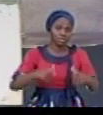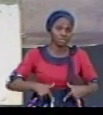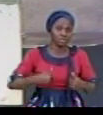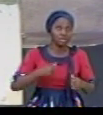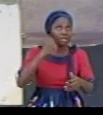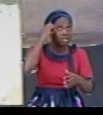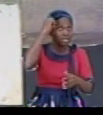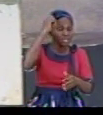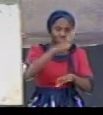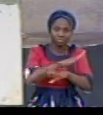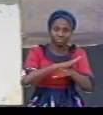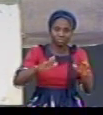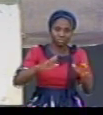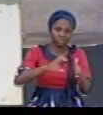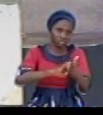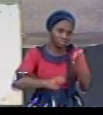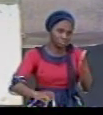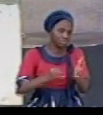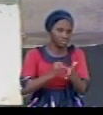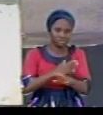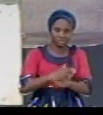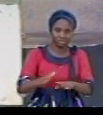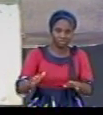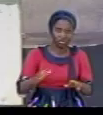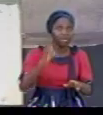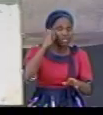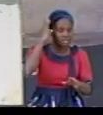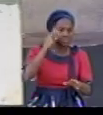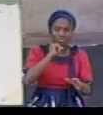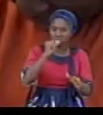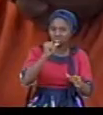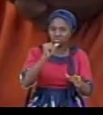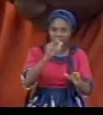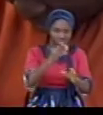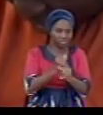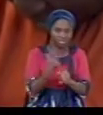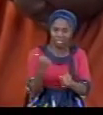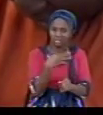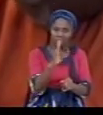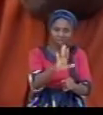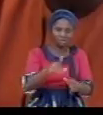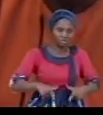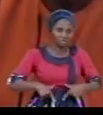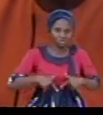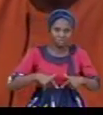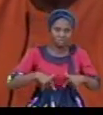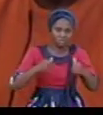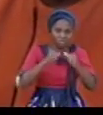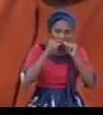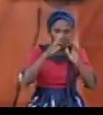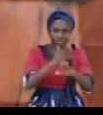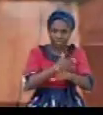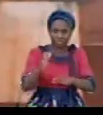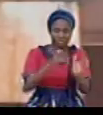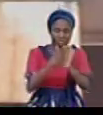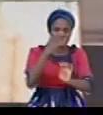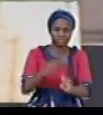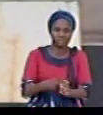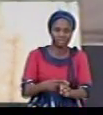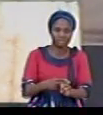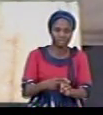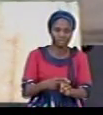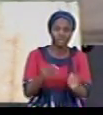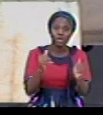doesn't take that abundant life away. He will not take any of your blessings away. With all